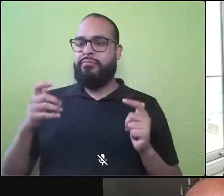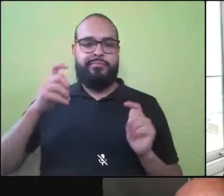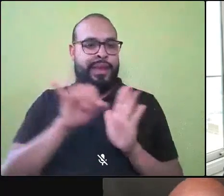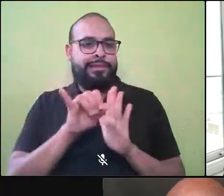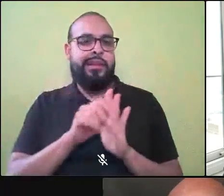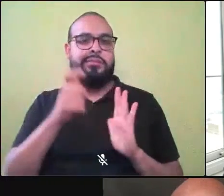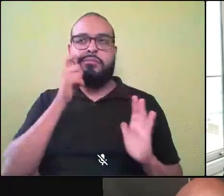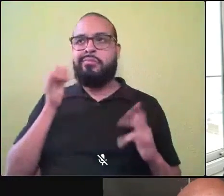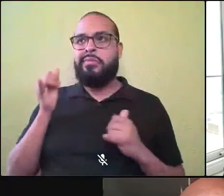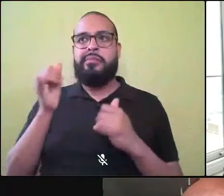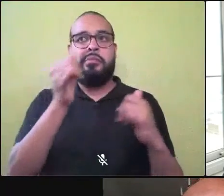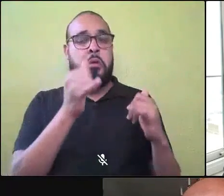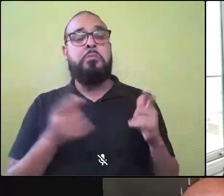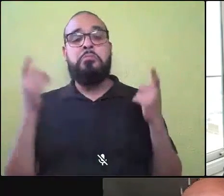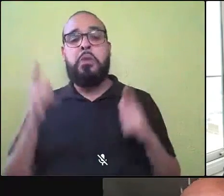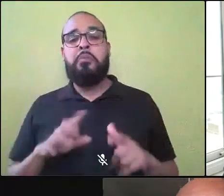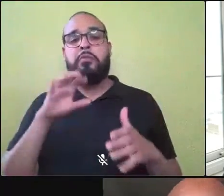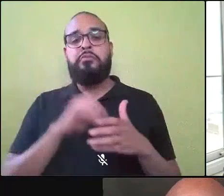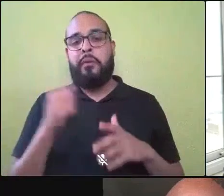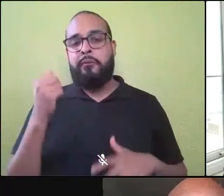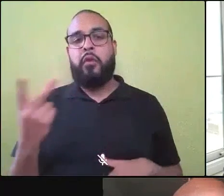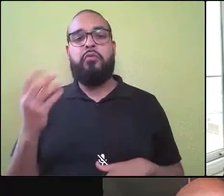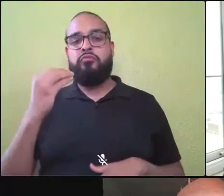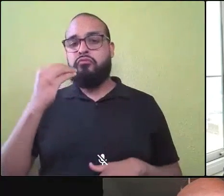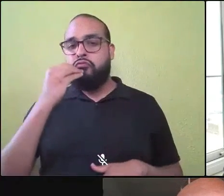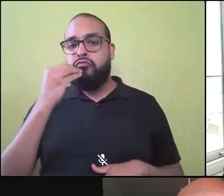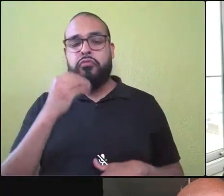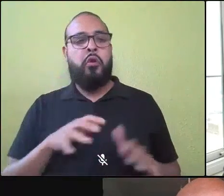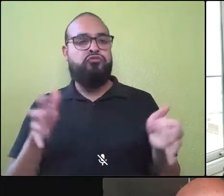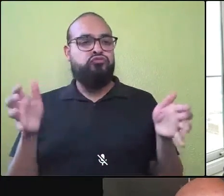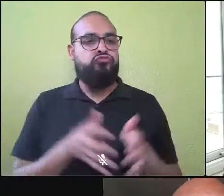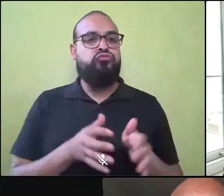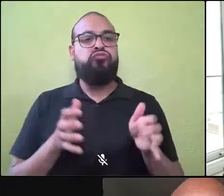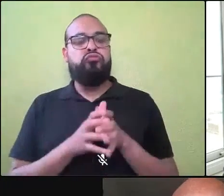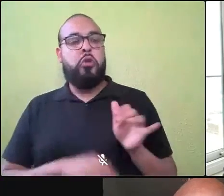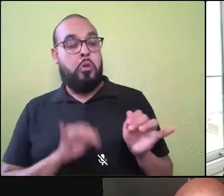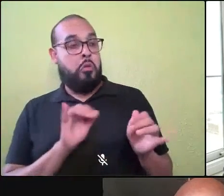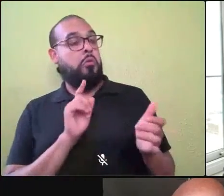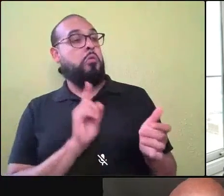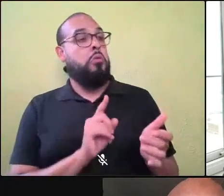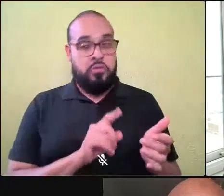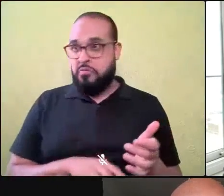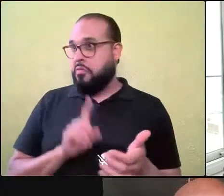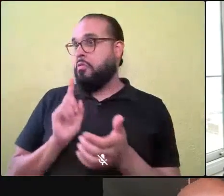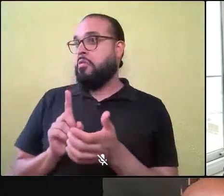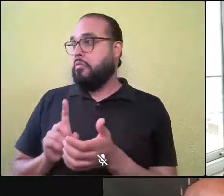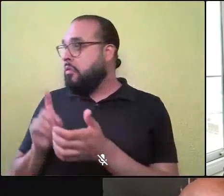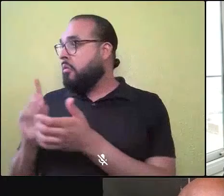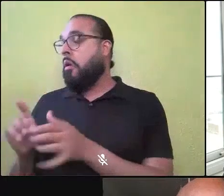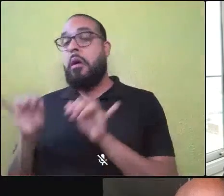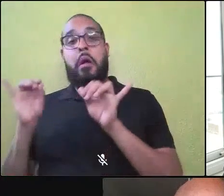into a couple dinner groups, and there were things like stealth mode, but I wasn't finding a lot of regular in-person